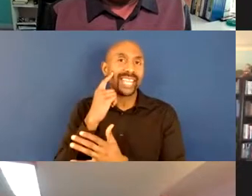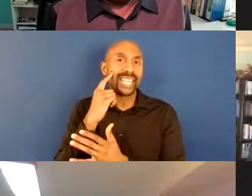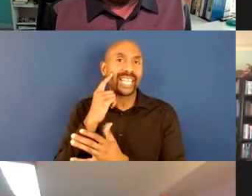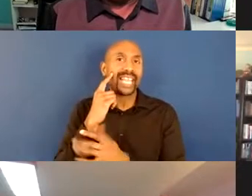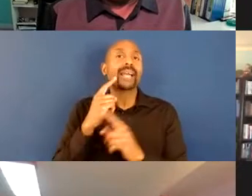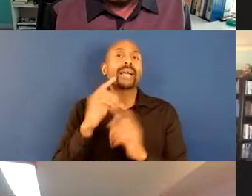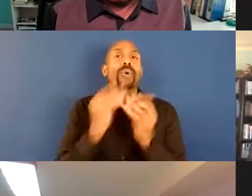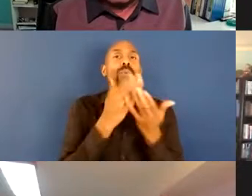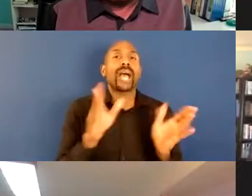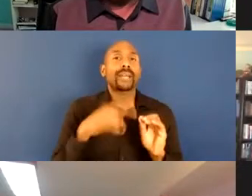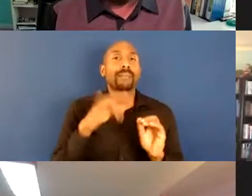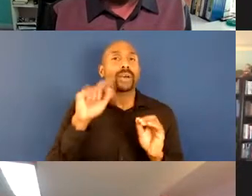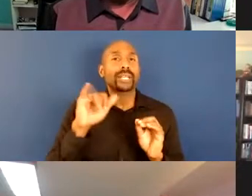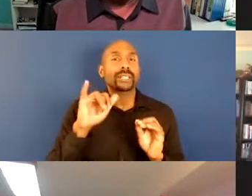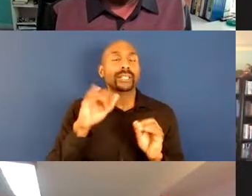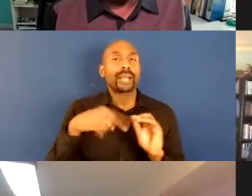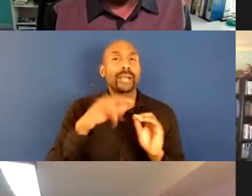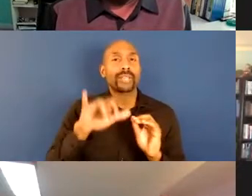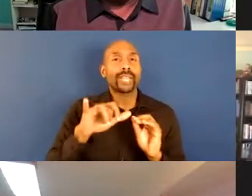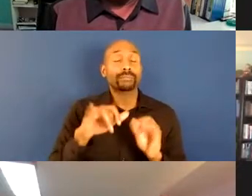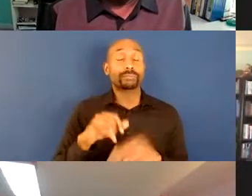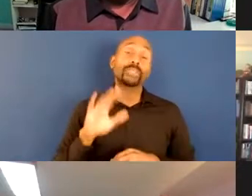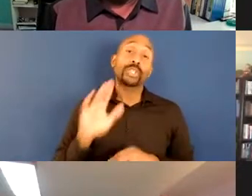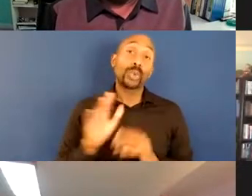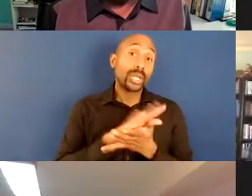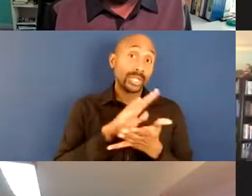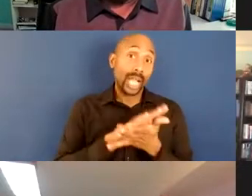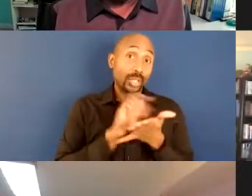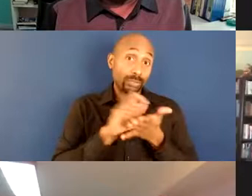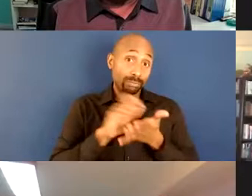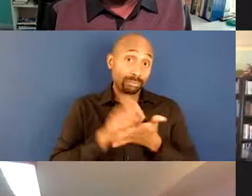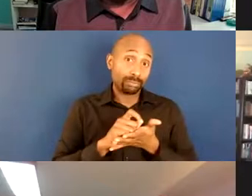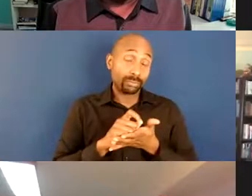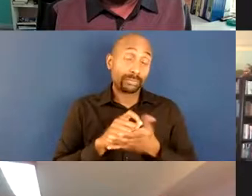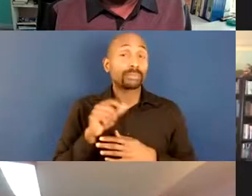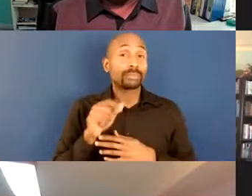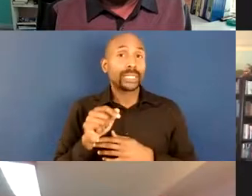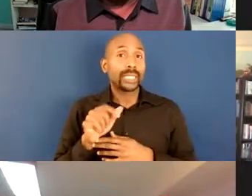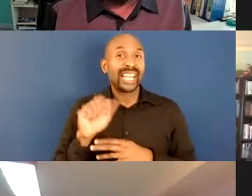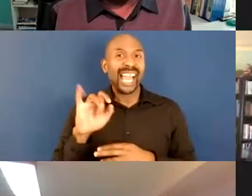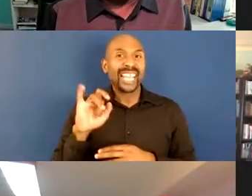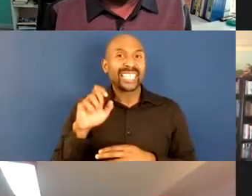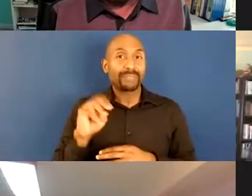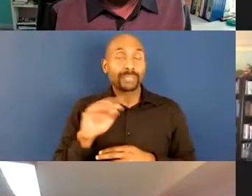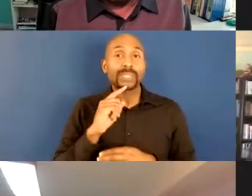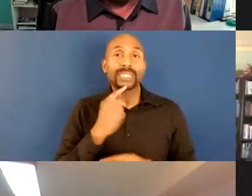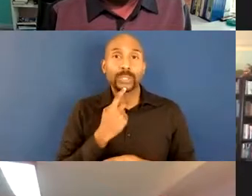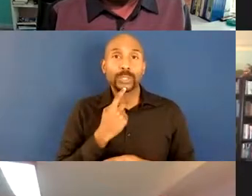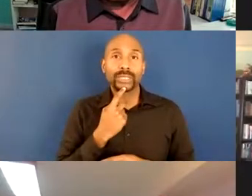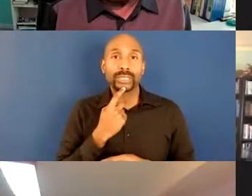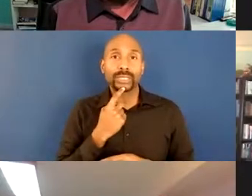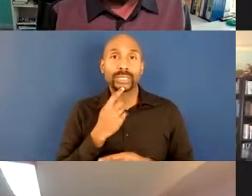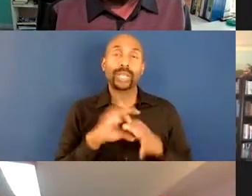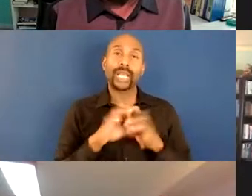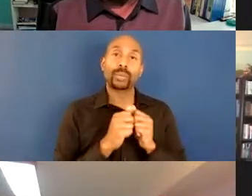scholarship is serious in the sense that what we write about, the questions we